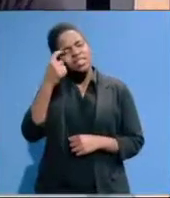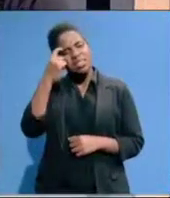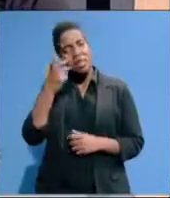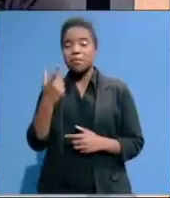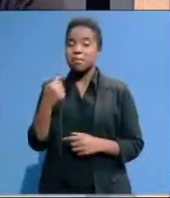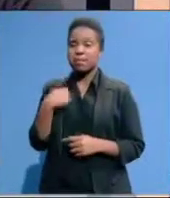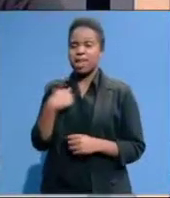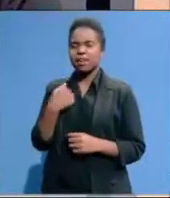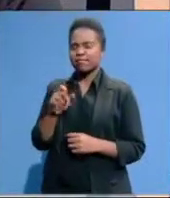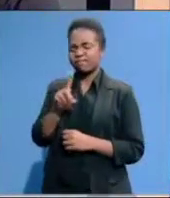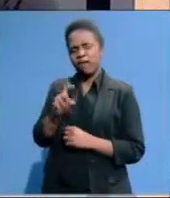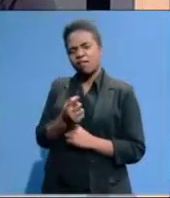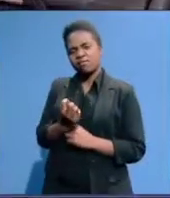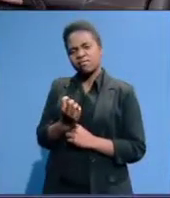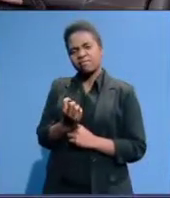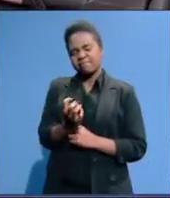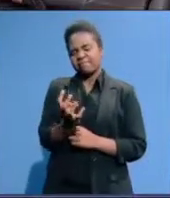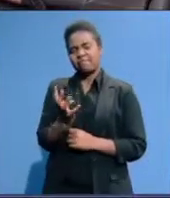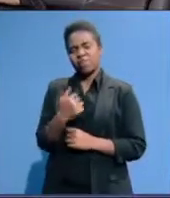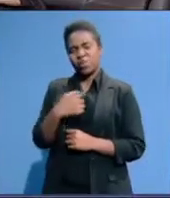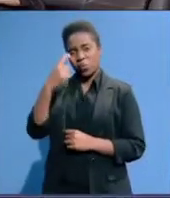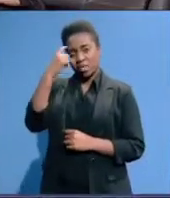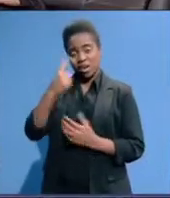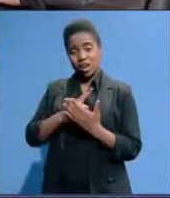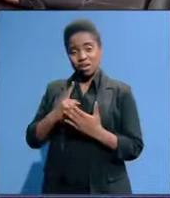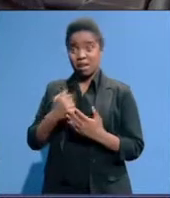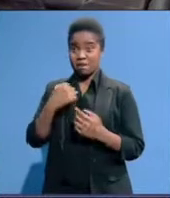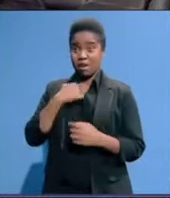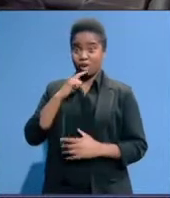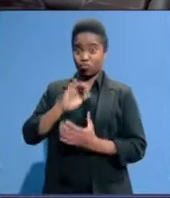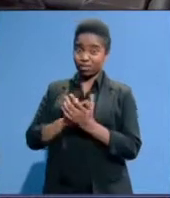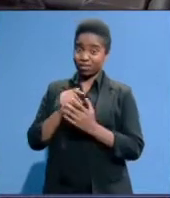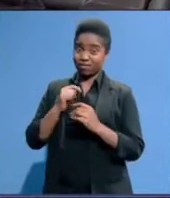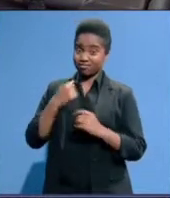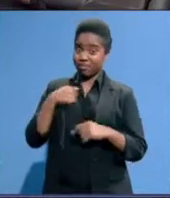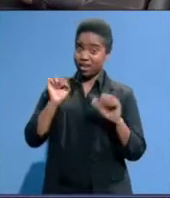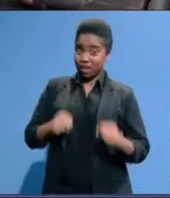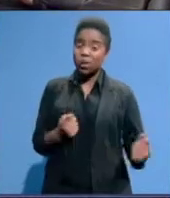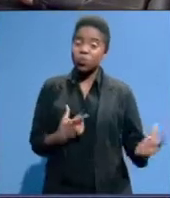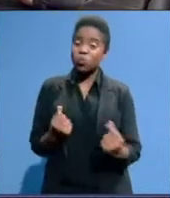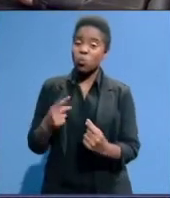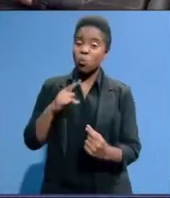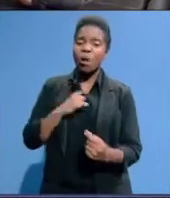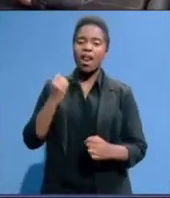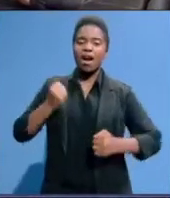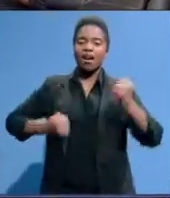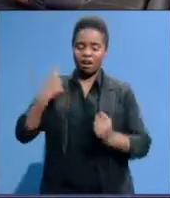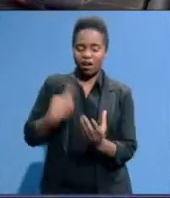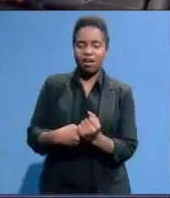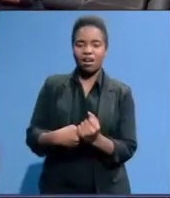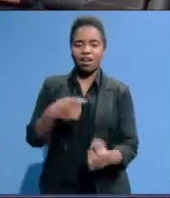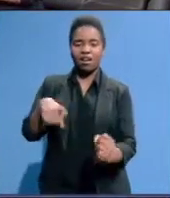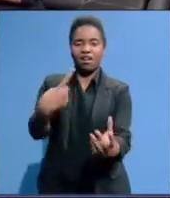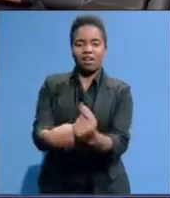have been asking all our guests this week, do you think it's a case of, do we trust ourselves enough to take on this legacy? Because the relay has begun. Do you